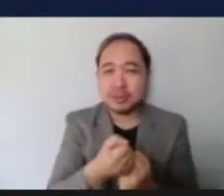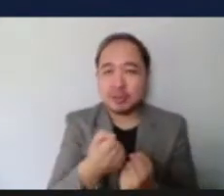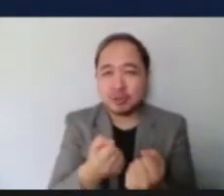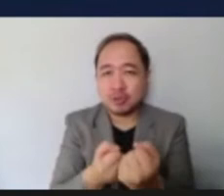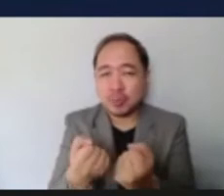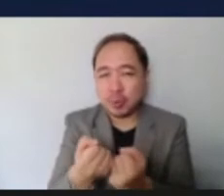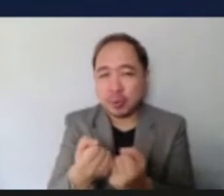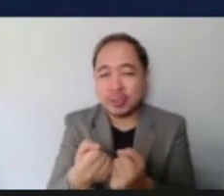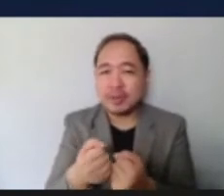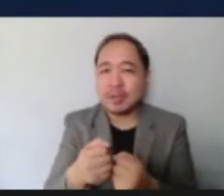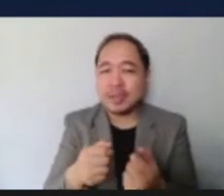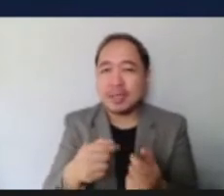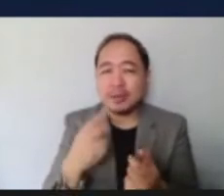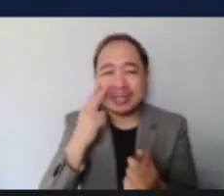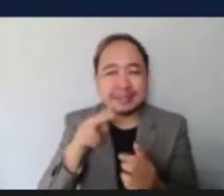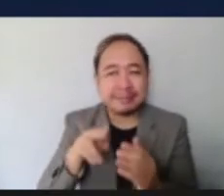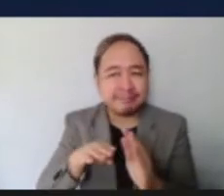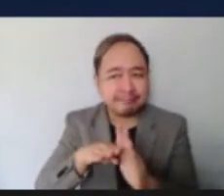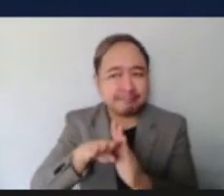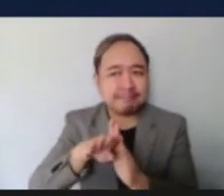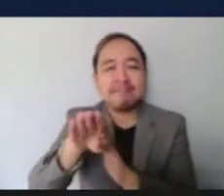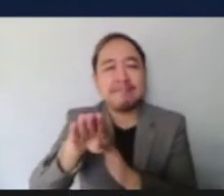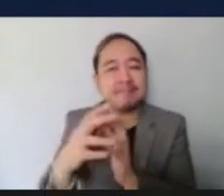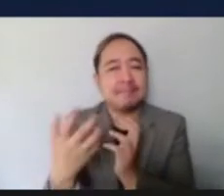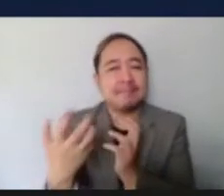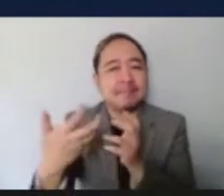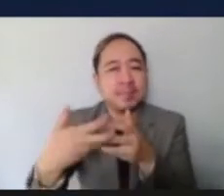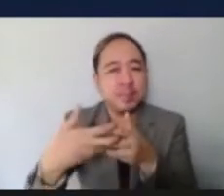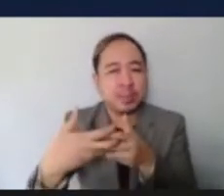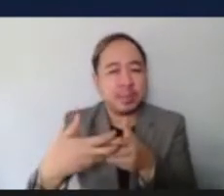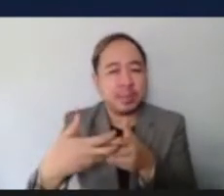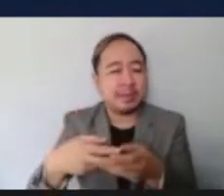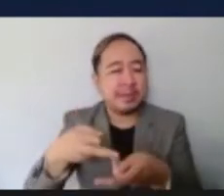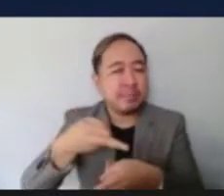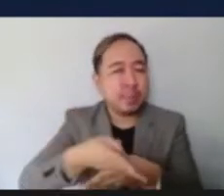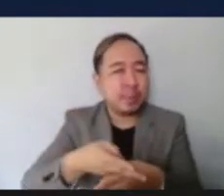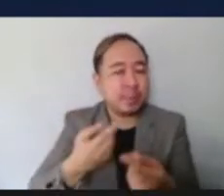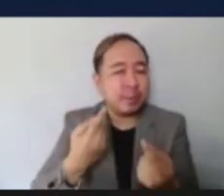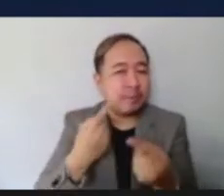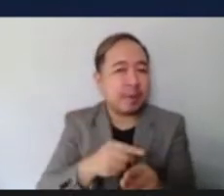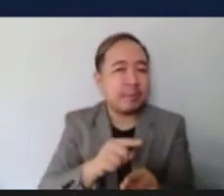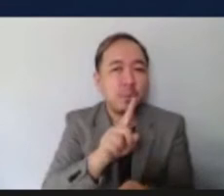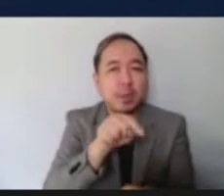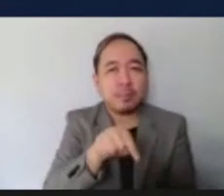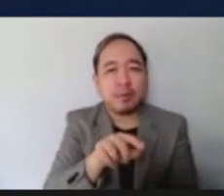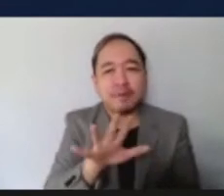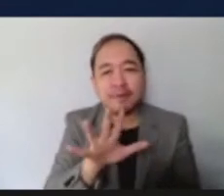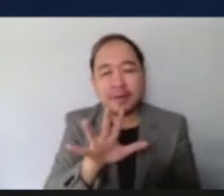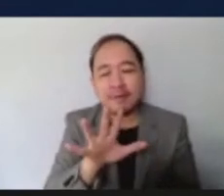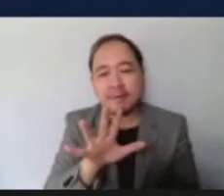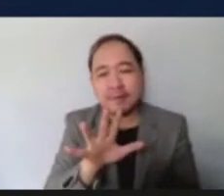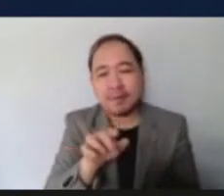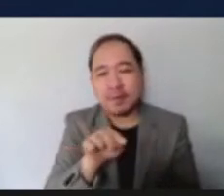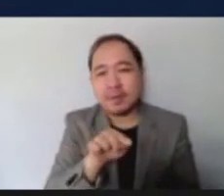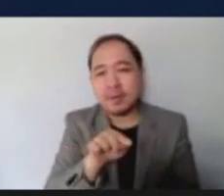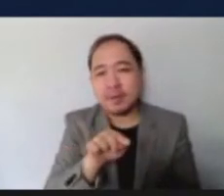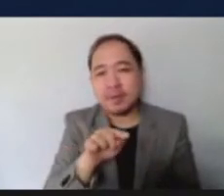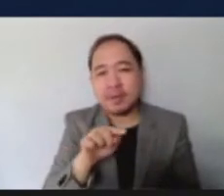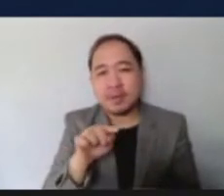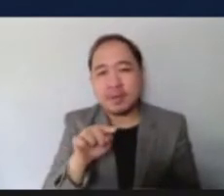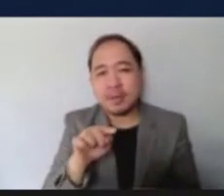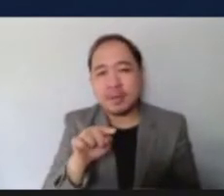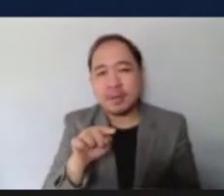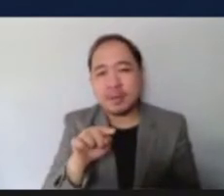supporting a trajectory consistent with the keeping the 1.5 degree celsius